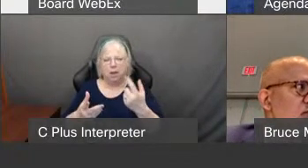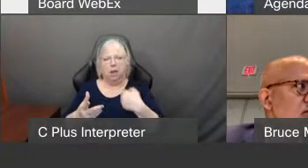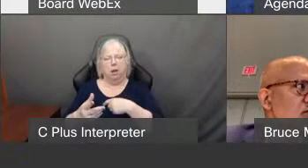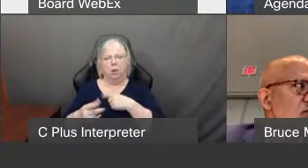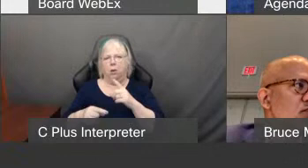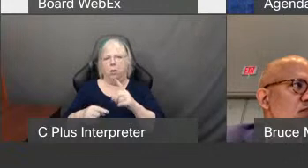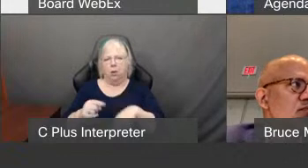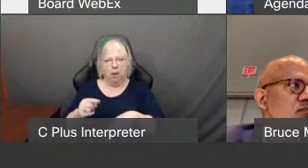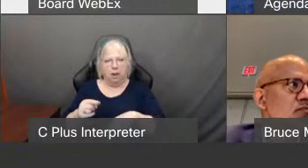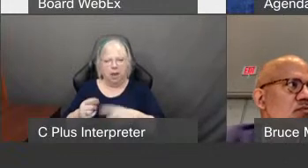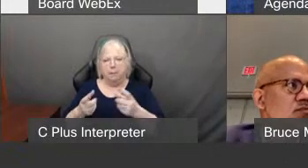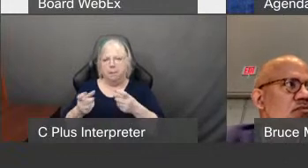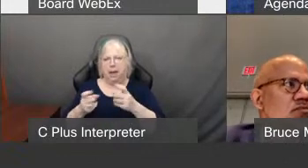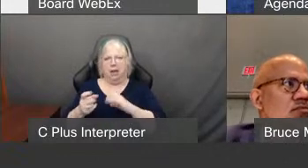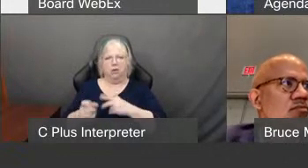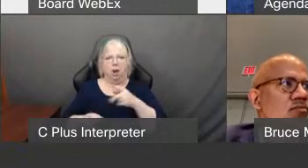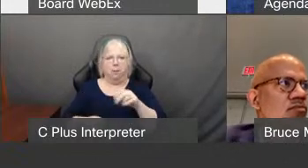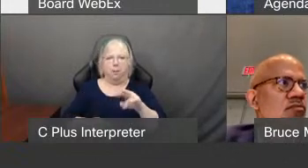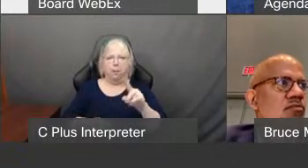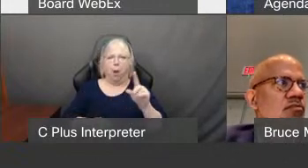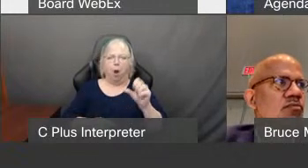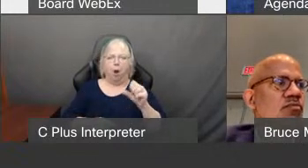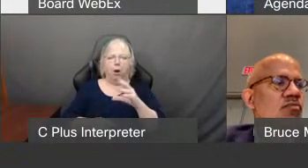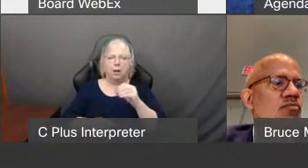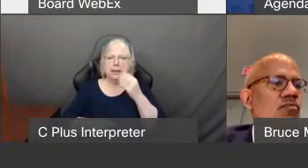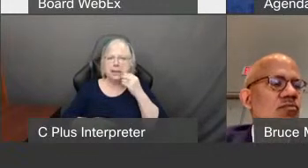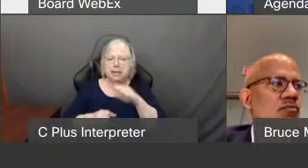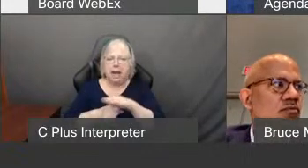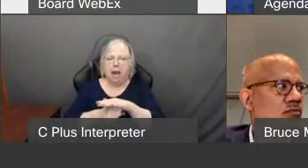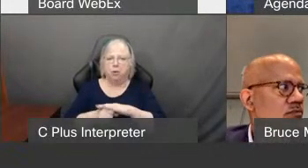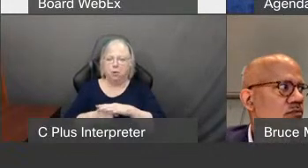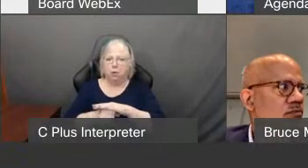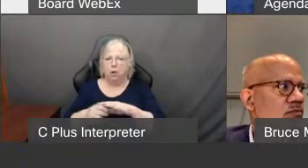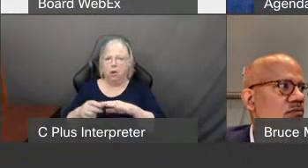can't manage our parks and neighborhood